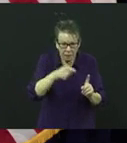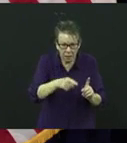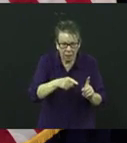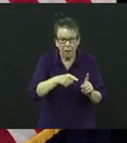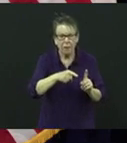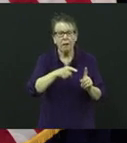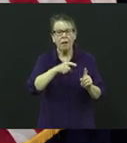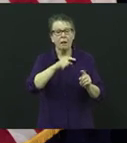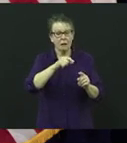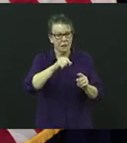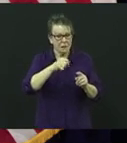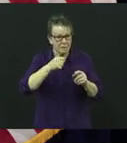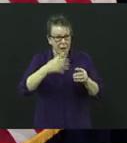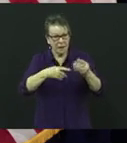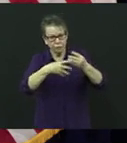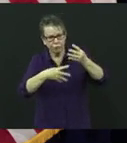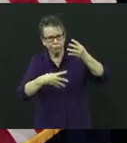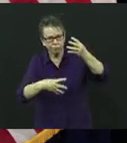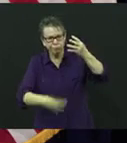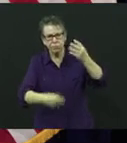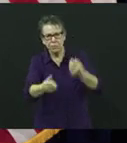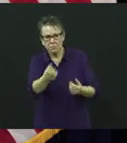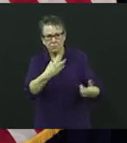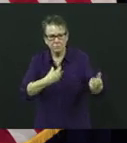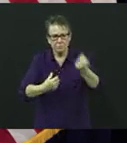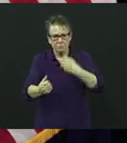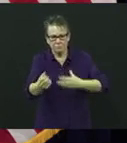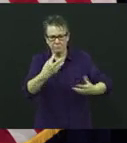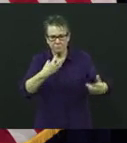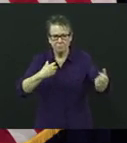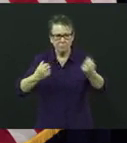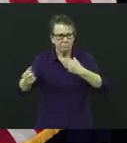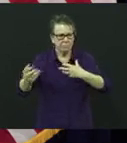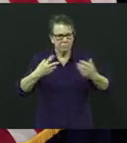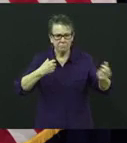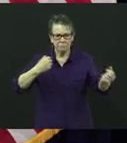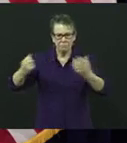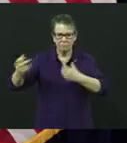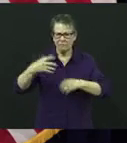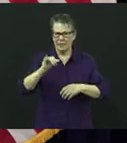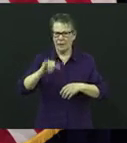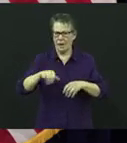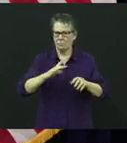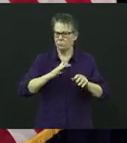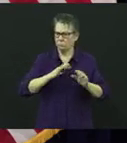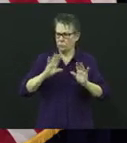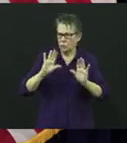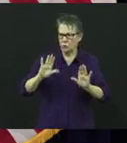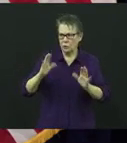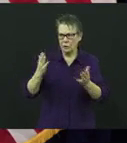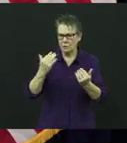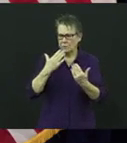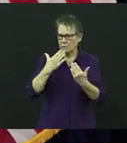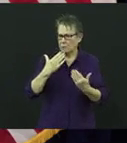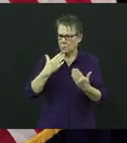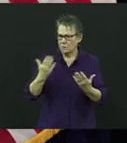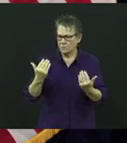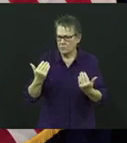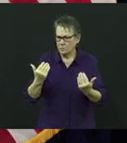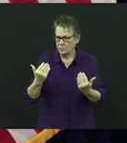Goldman Sachs, I mentioned yesterday. Verizon continues to stand tall. Comcast, Home Depot, Hard Rock,